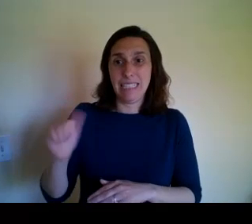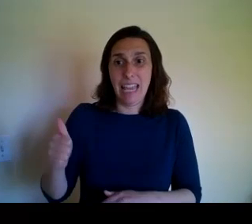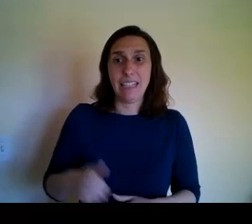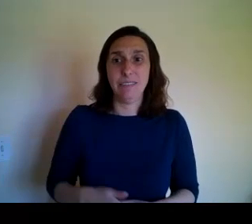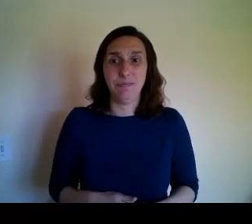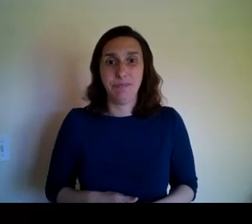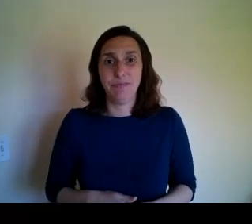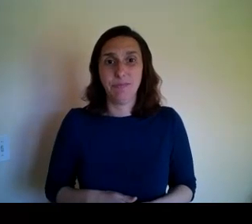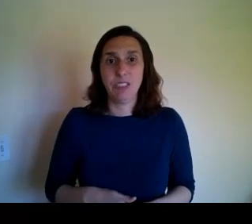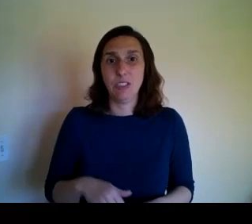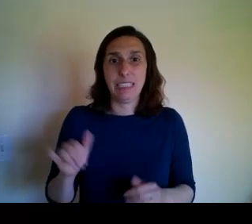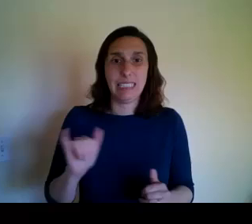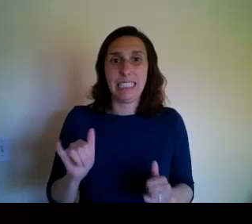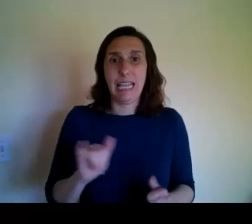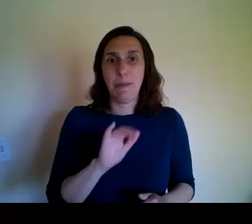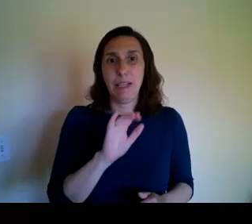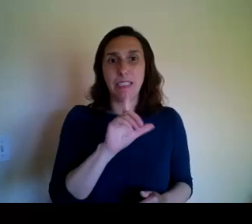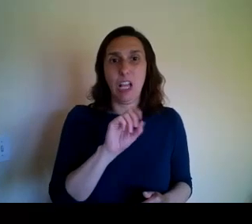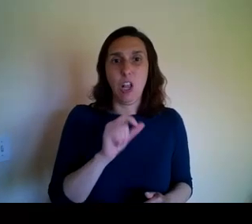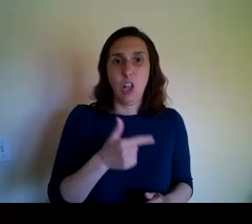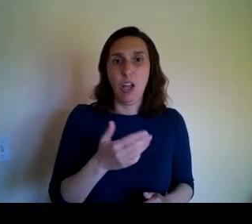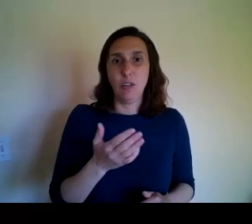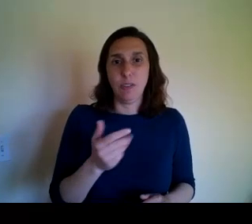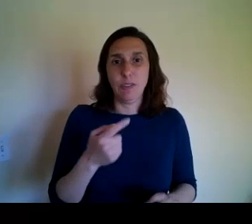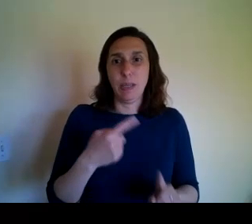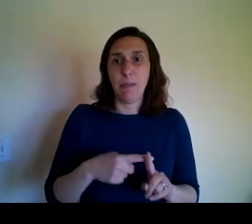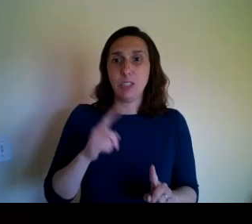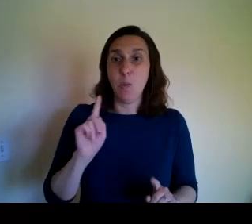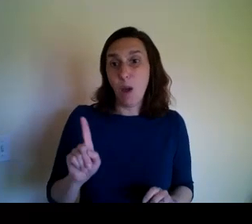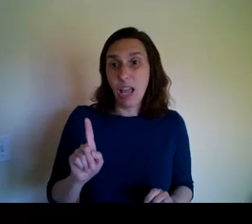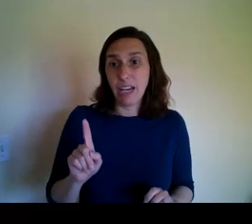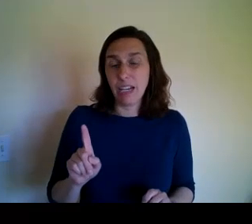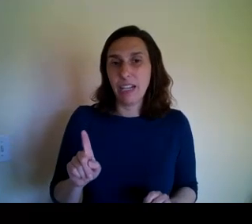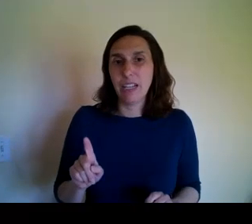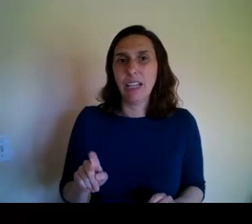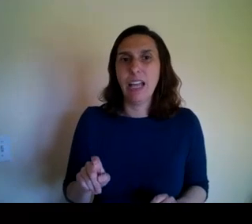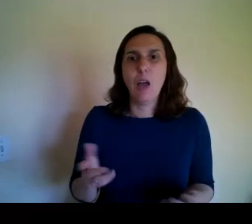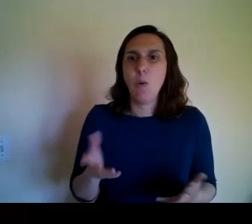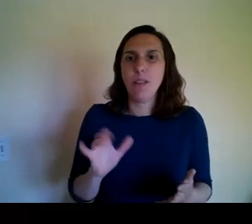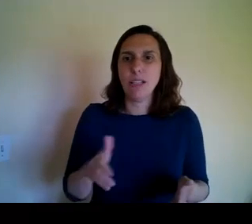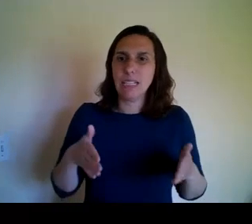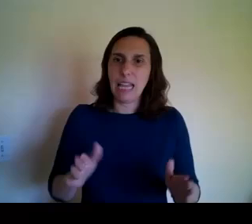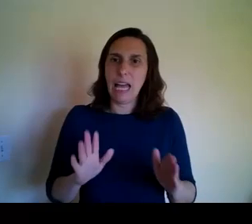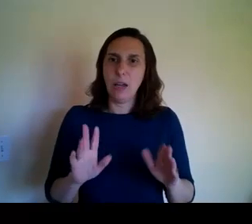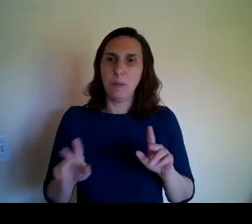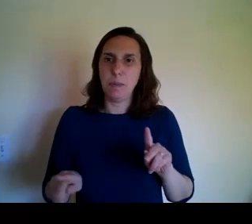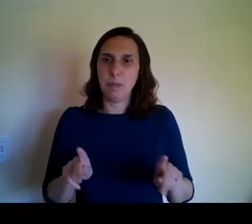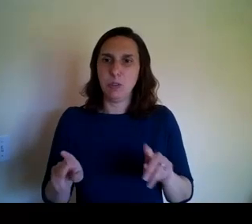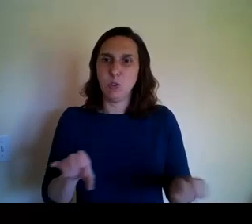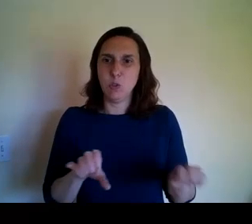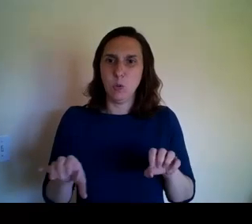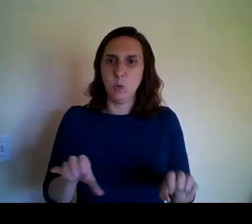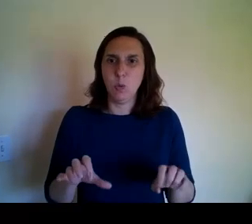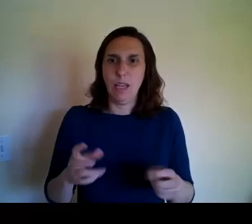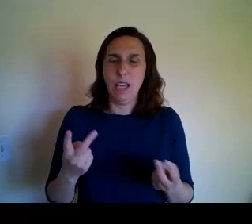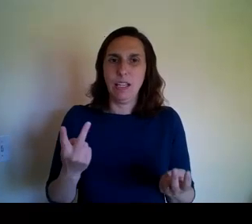log of 15 plus 1. And what this allowed people to do was figure